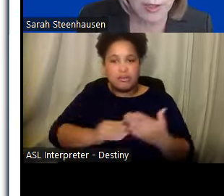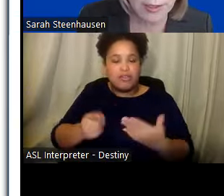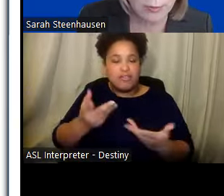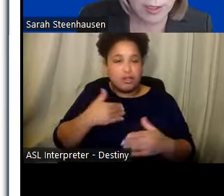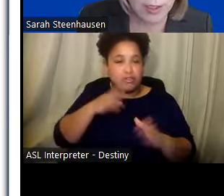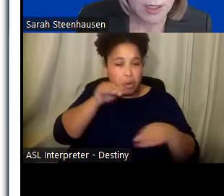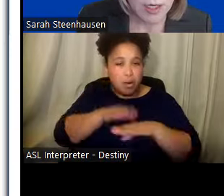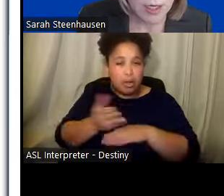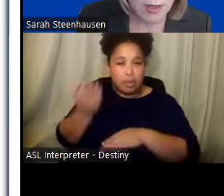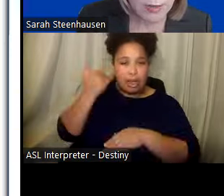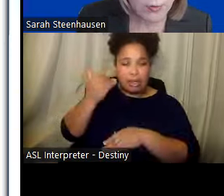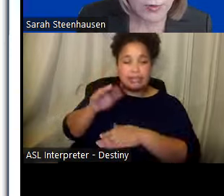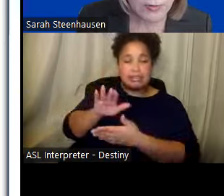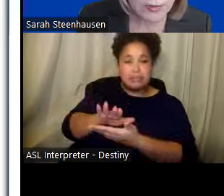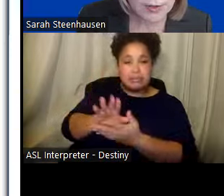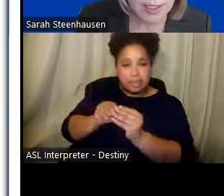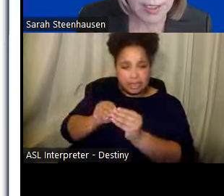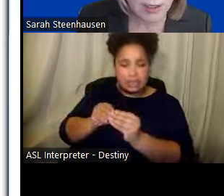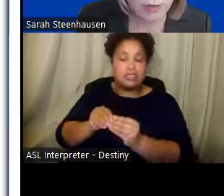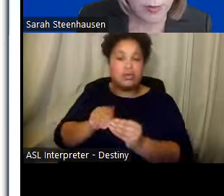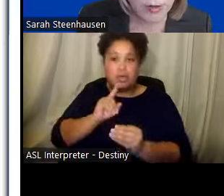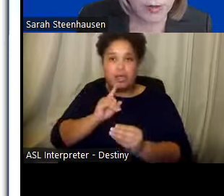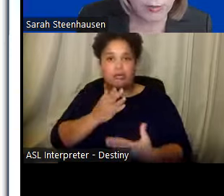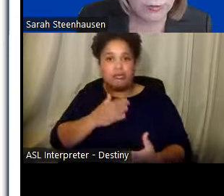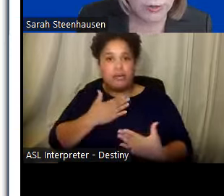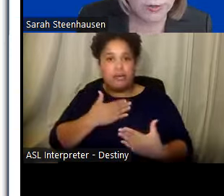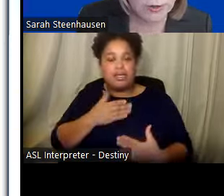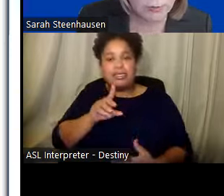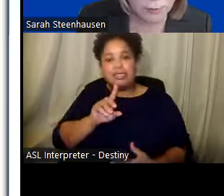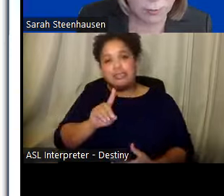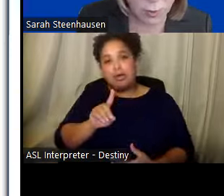your last meeting. And we're really pleased that Department of Healthcare